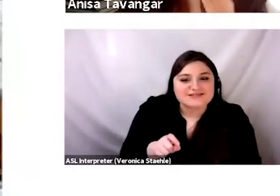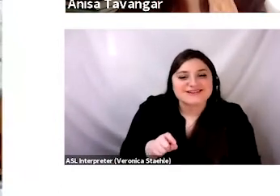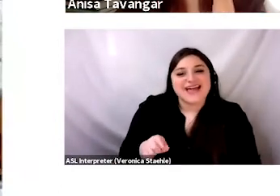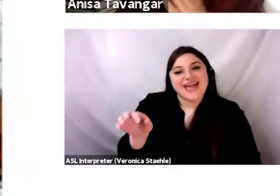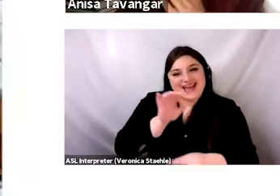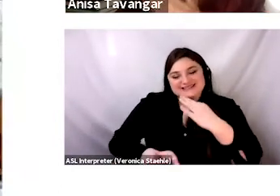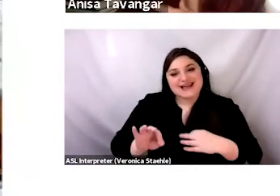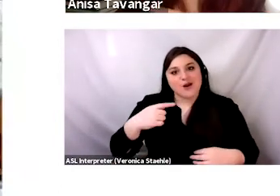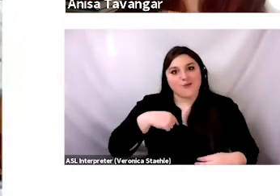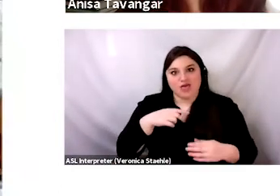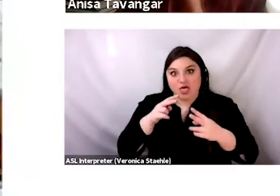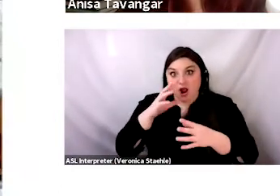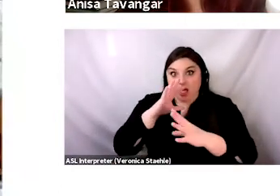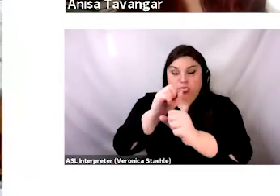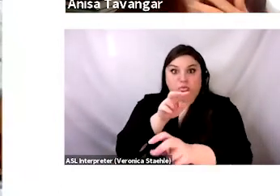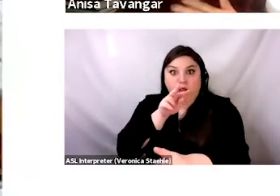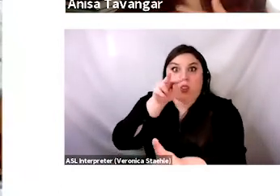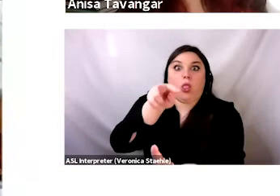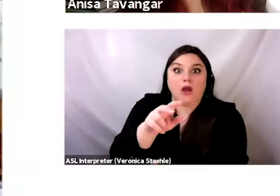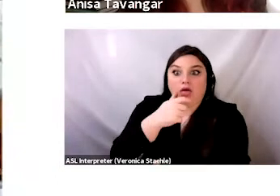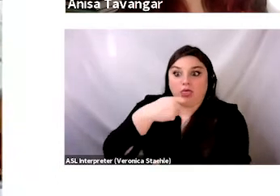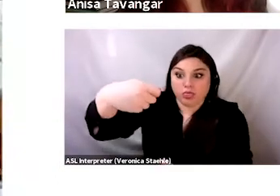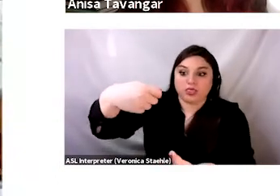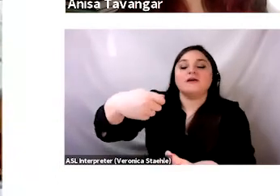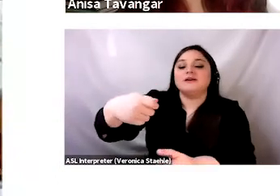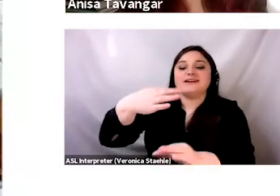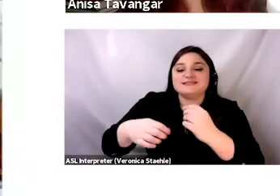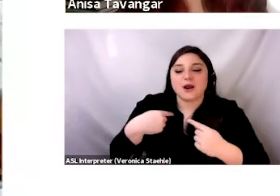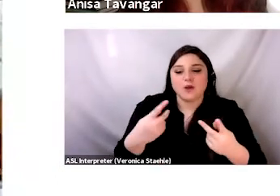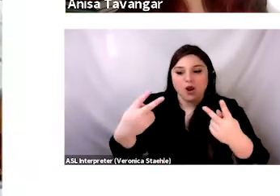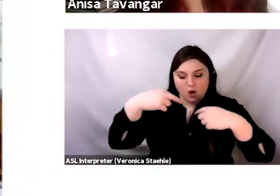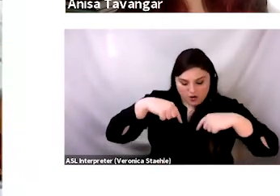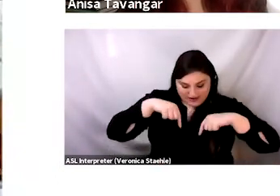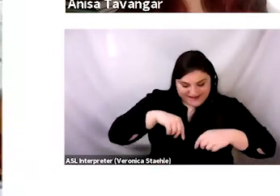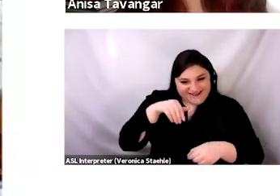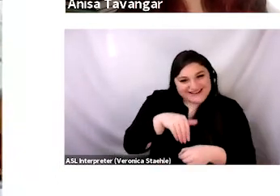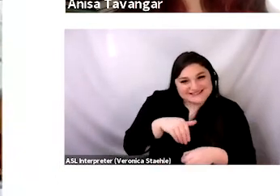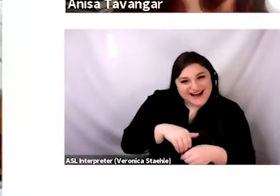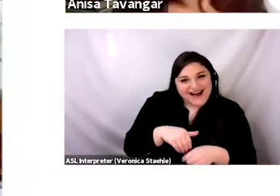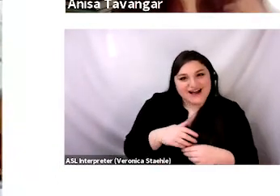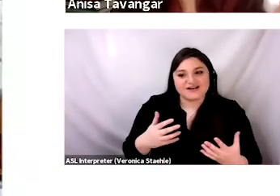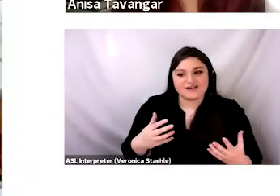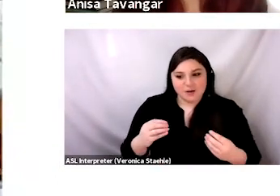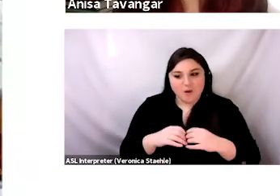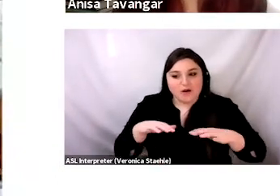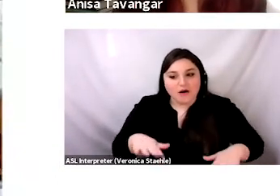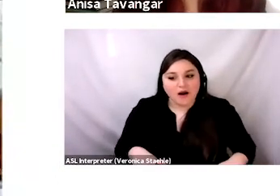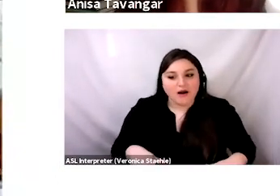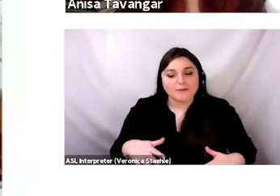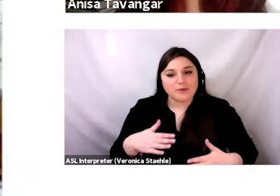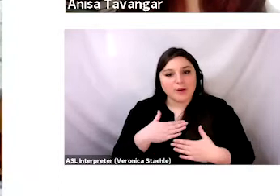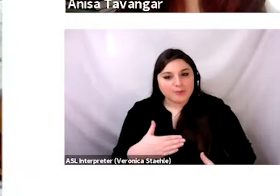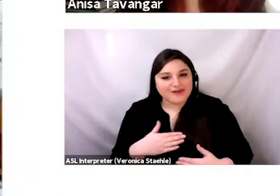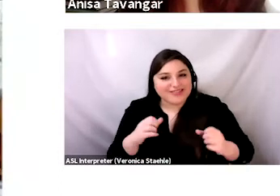when we feel like we're on the inside, then I think there's sort of a bit of room to breathe because our focus is shifted.